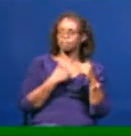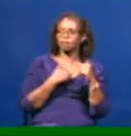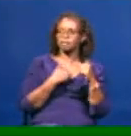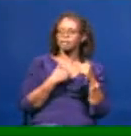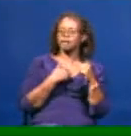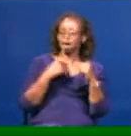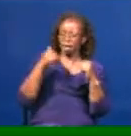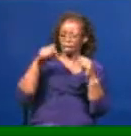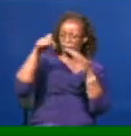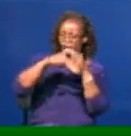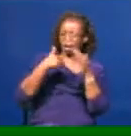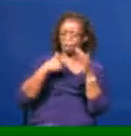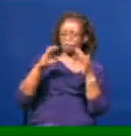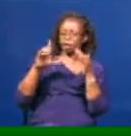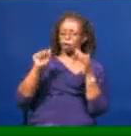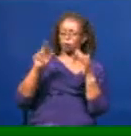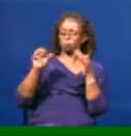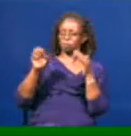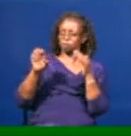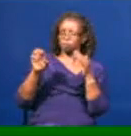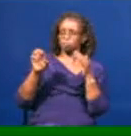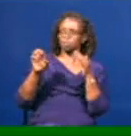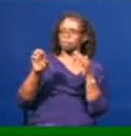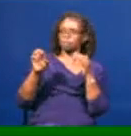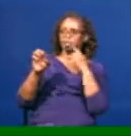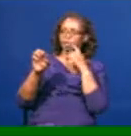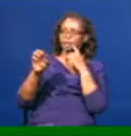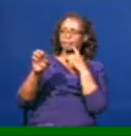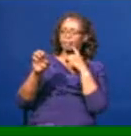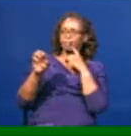agreement where I think I understood it's a take or buy.